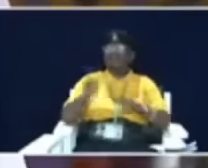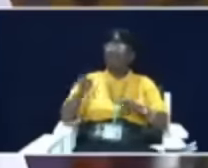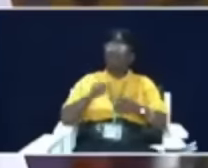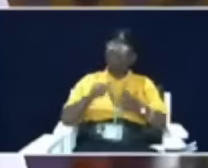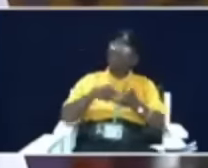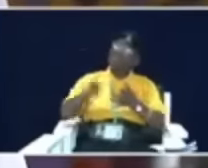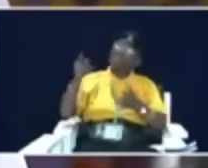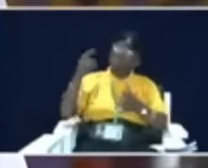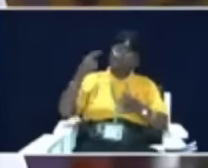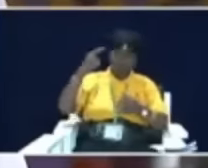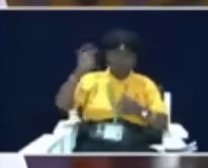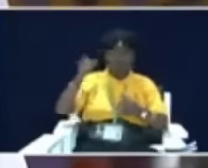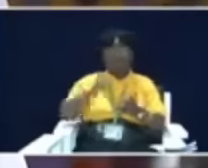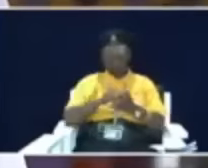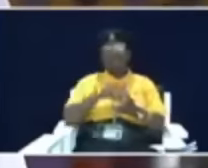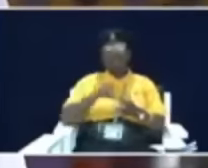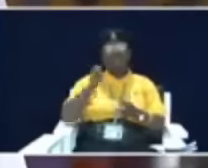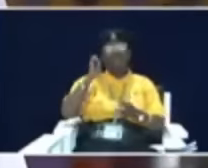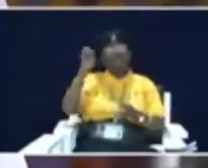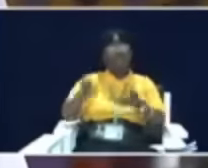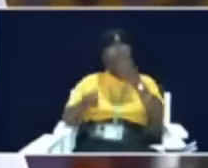And he came and he touched.